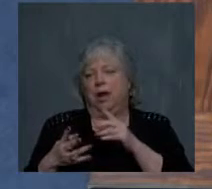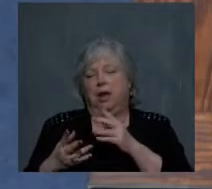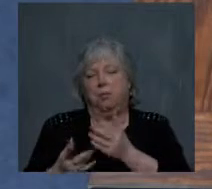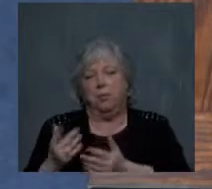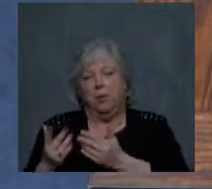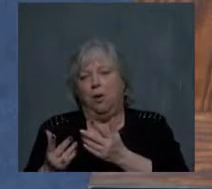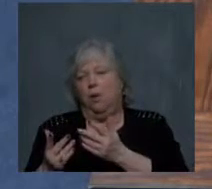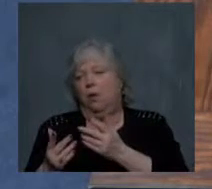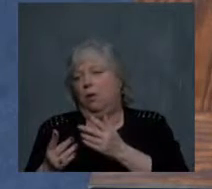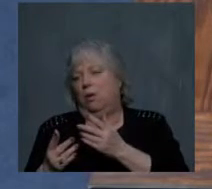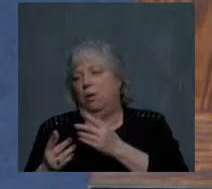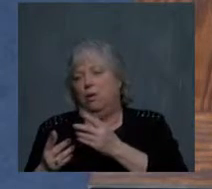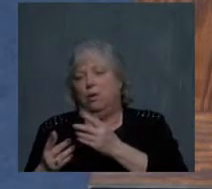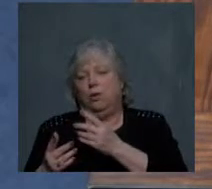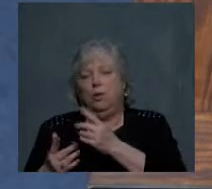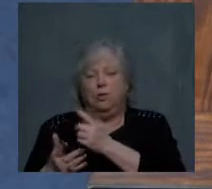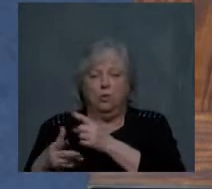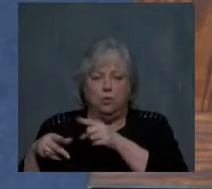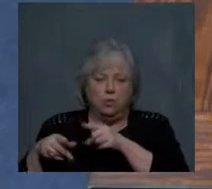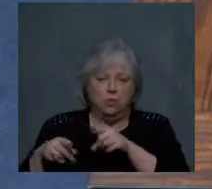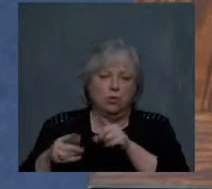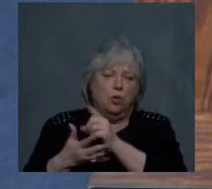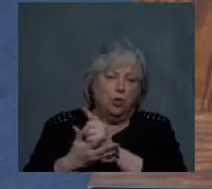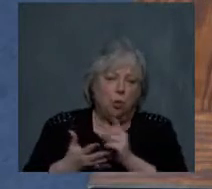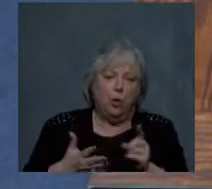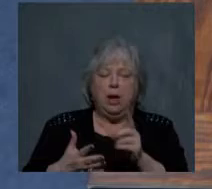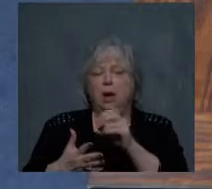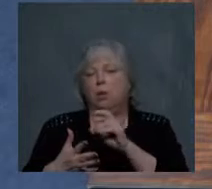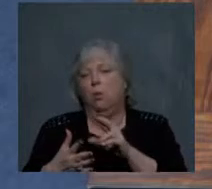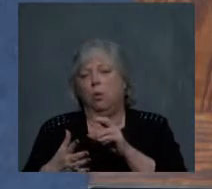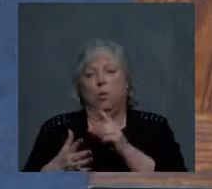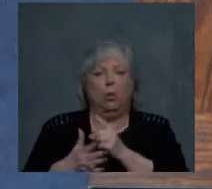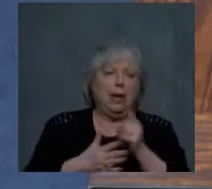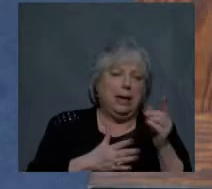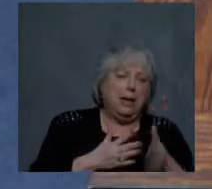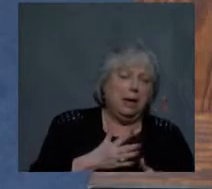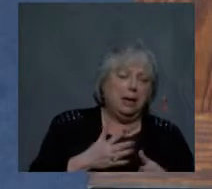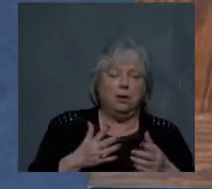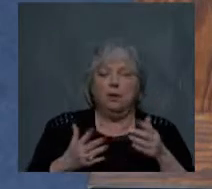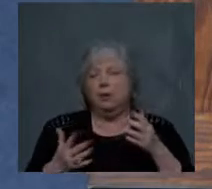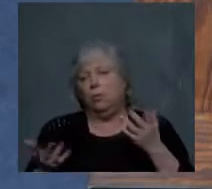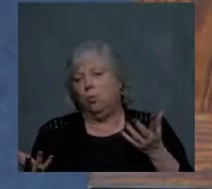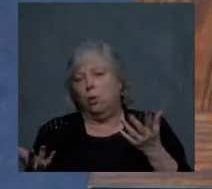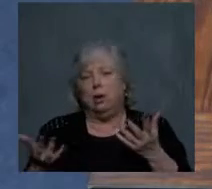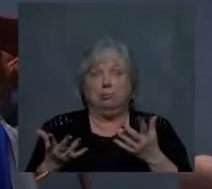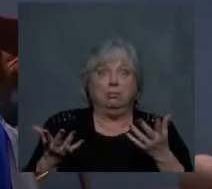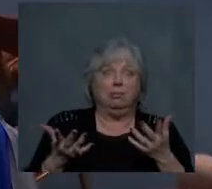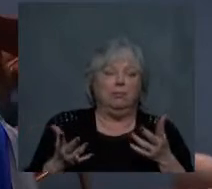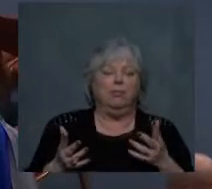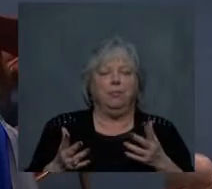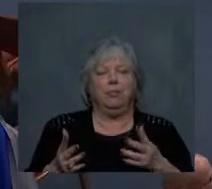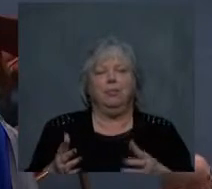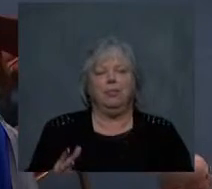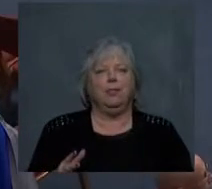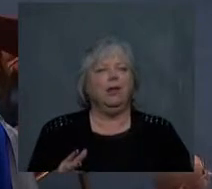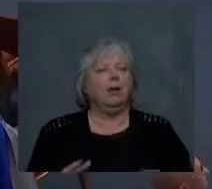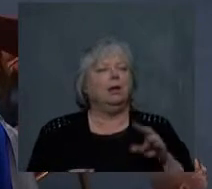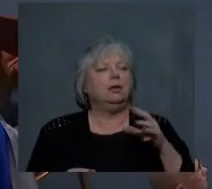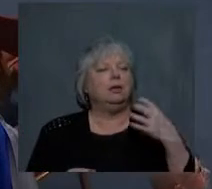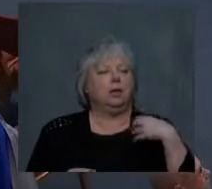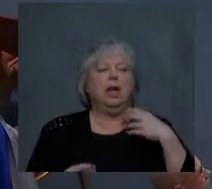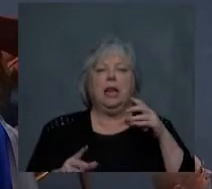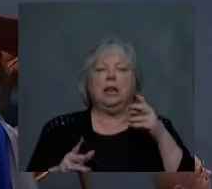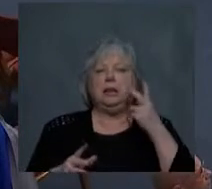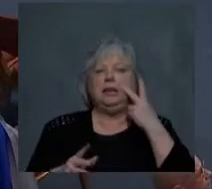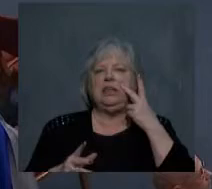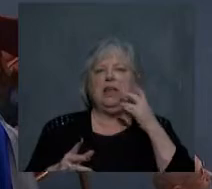or whatever? So that's basically my concerns. Thank you. So let's see if we can answer some of your questions